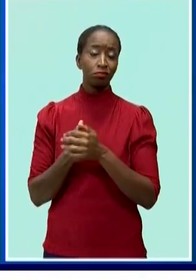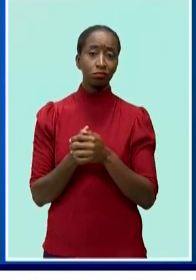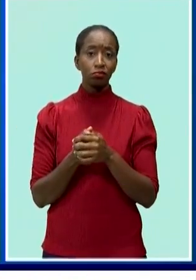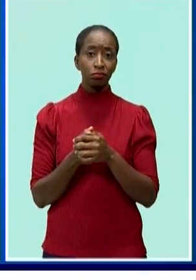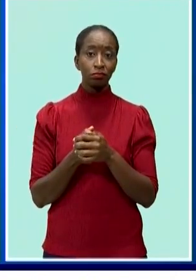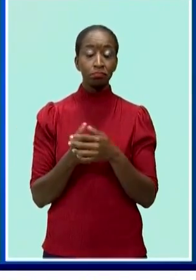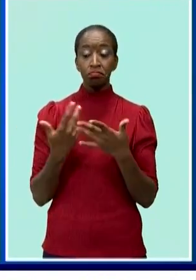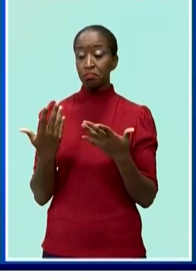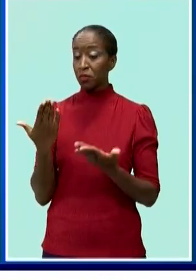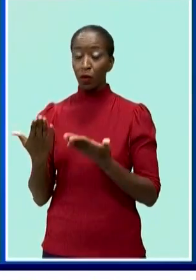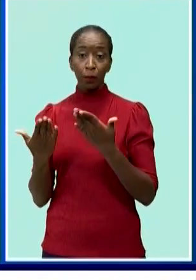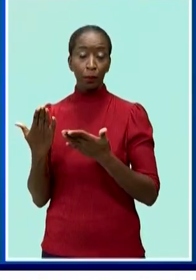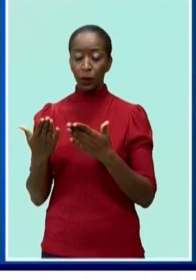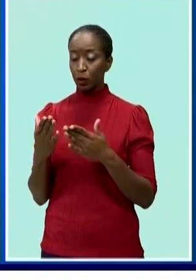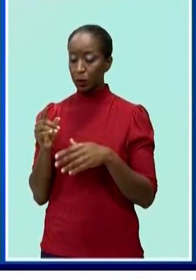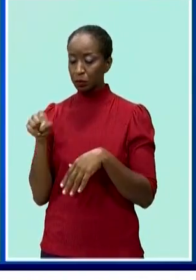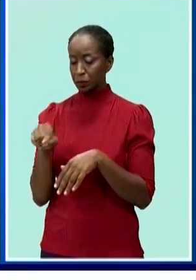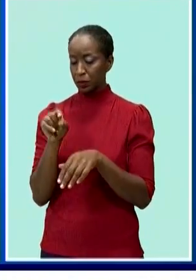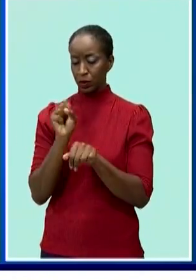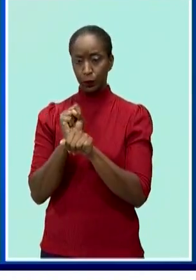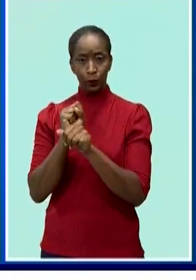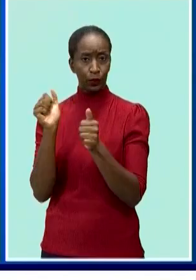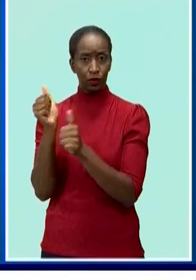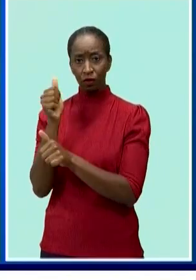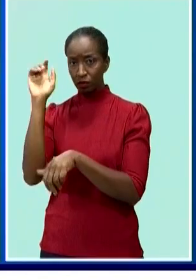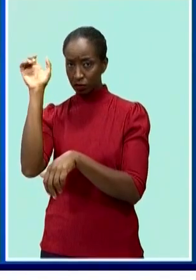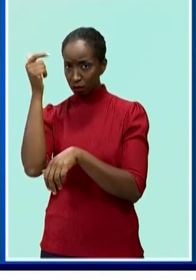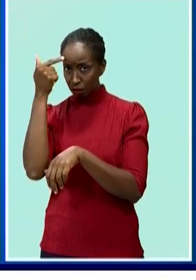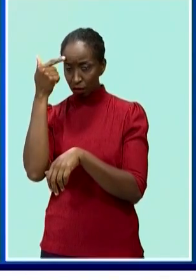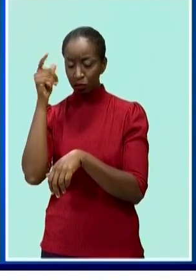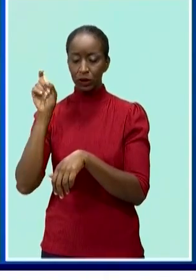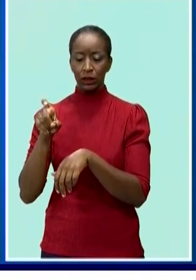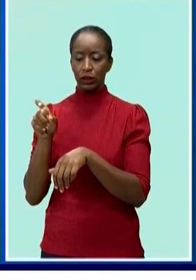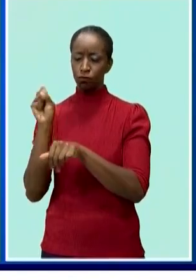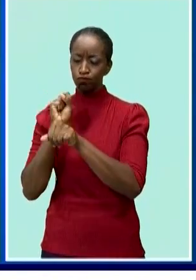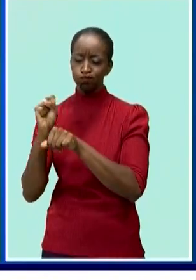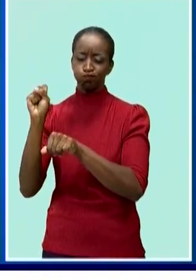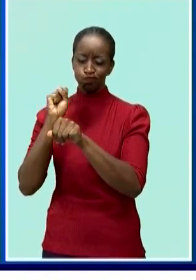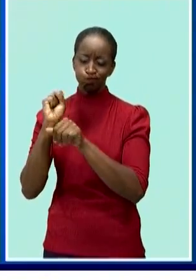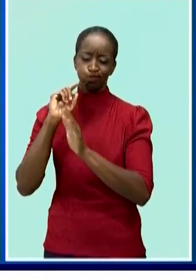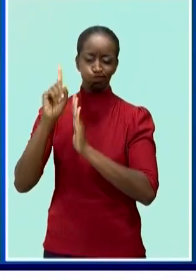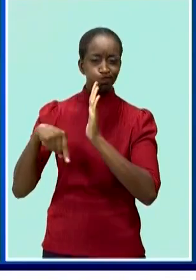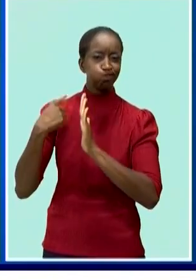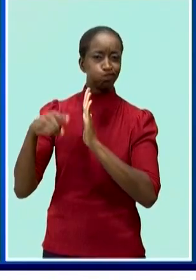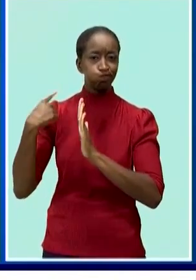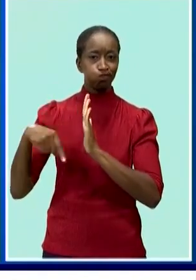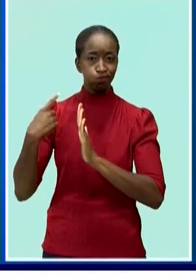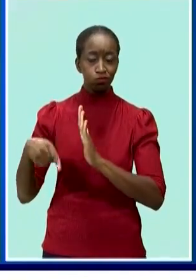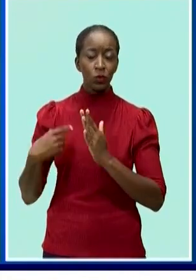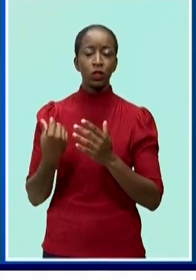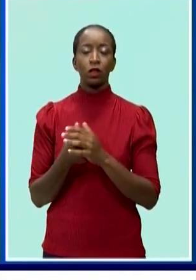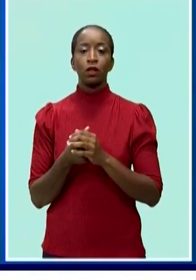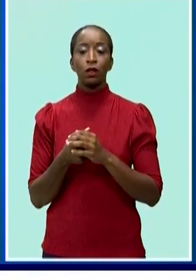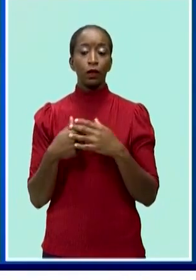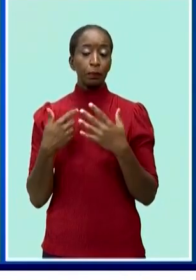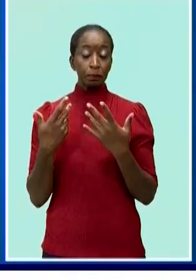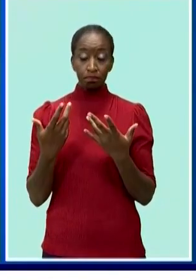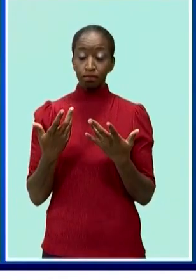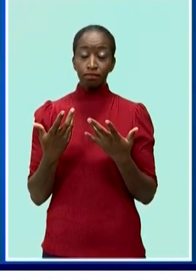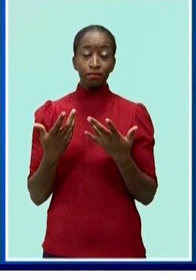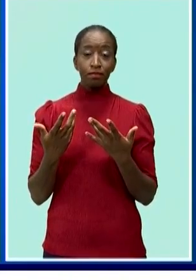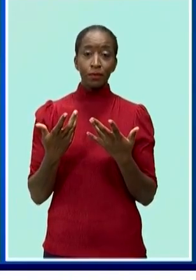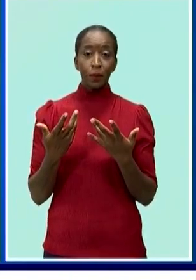of time from the civil service to be able to put it together and make sure that it is passed. It puts pressure on our